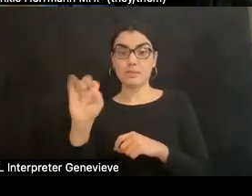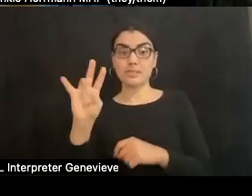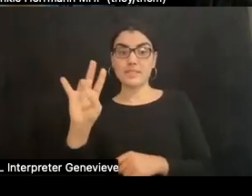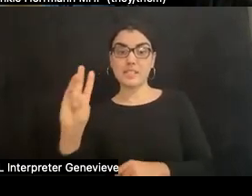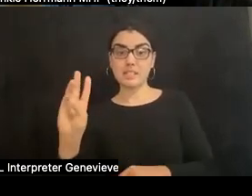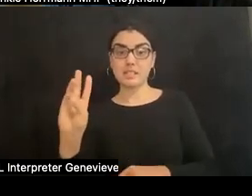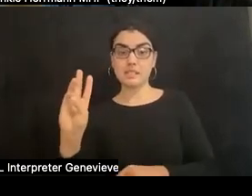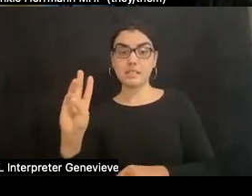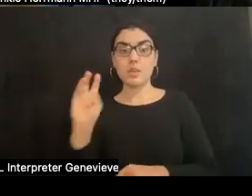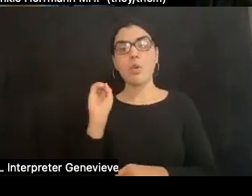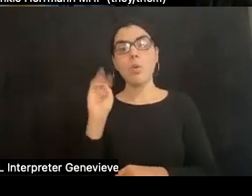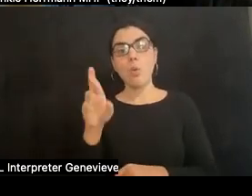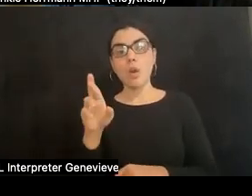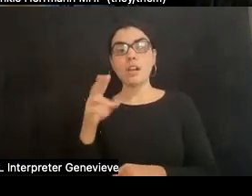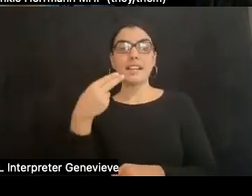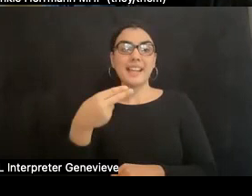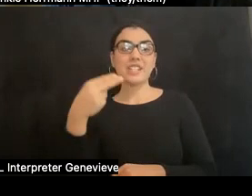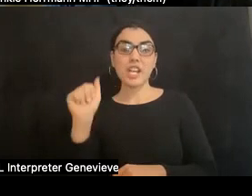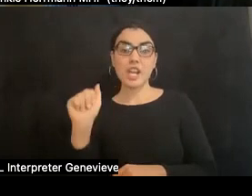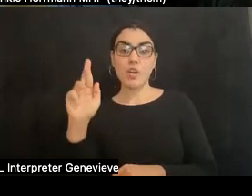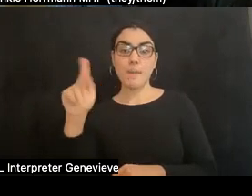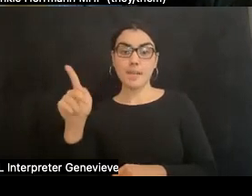646-459-3076 or